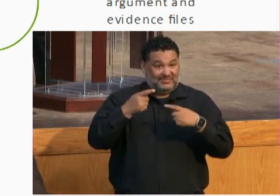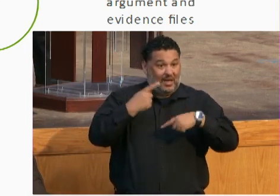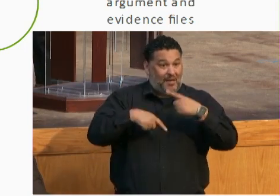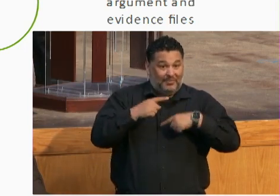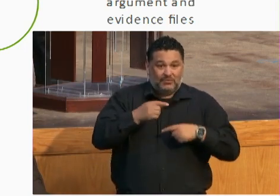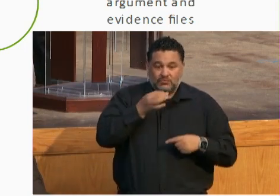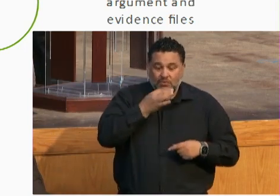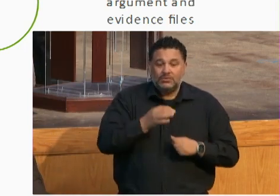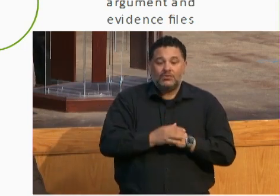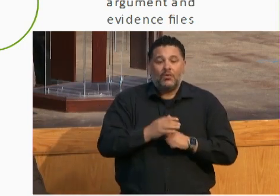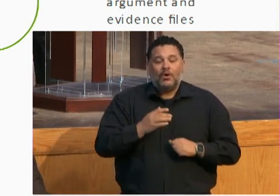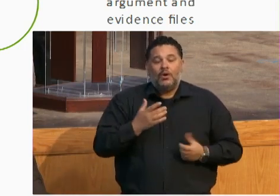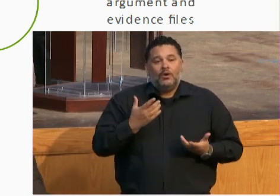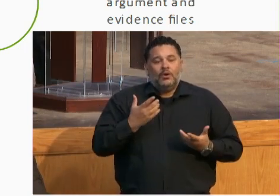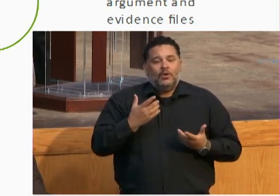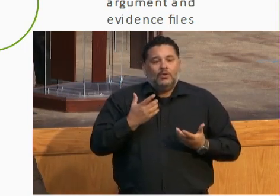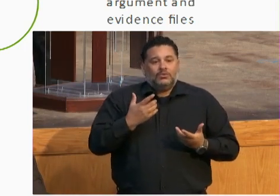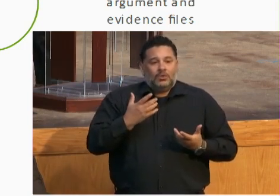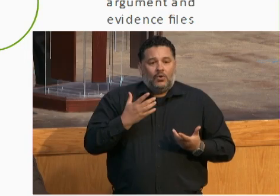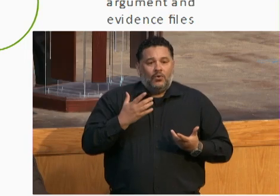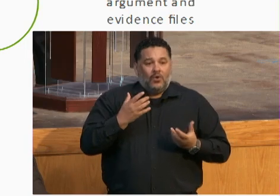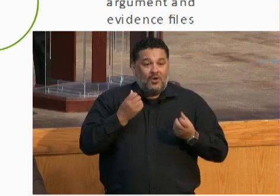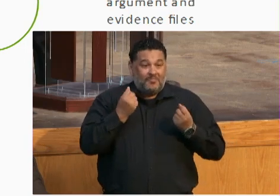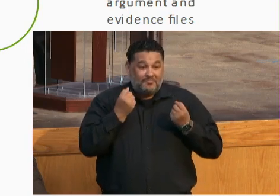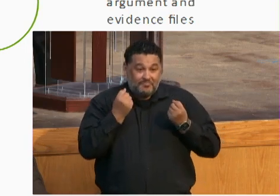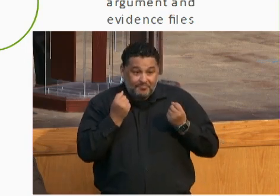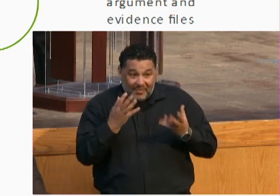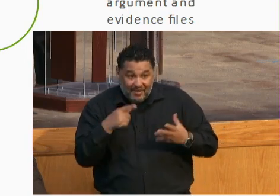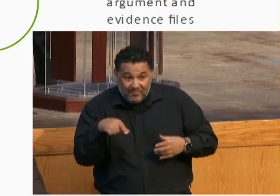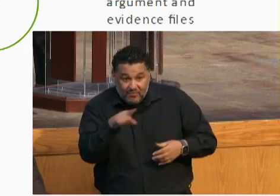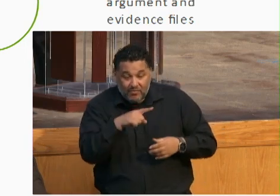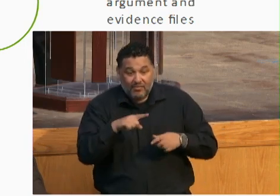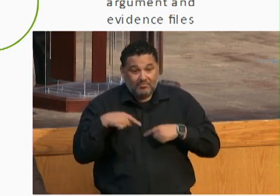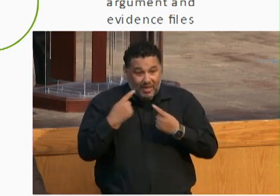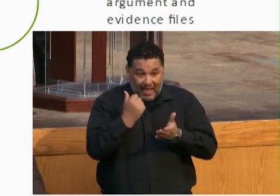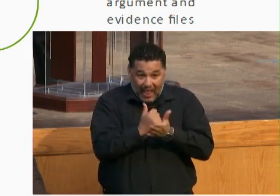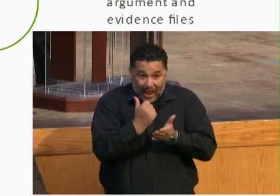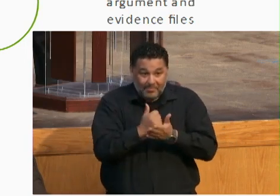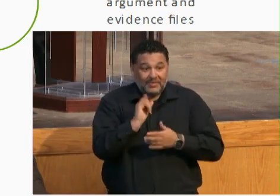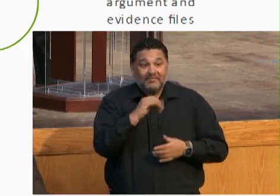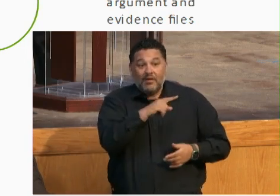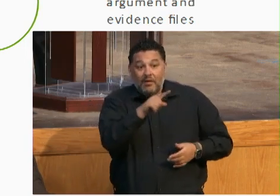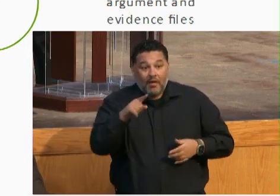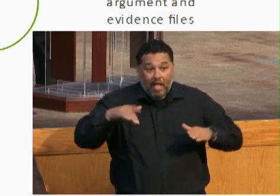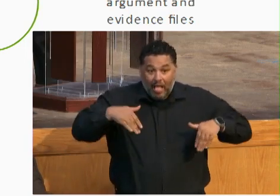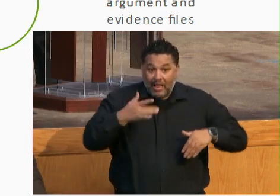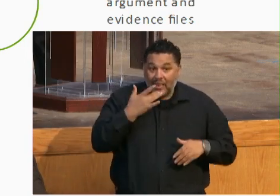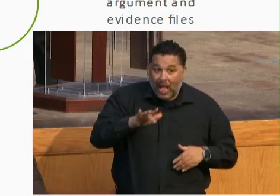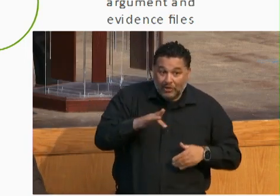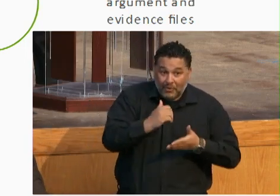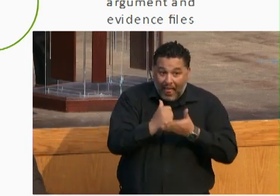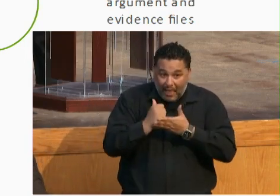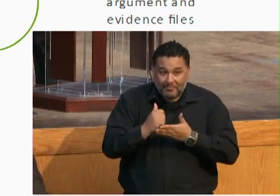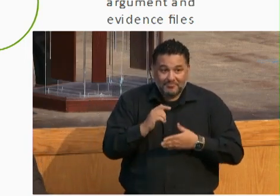way of saying, you know, there are dozens of you that have been helping, and if you haven't been lucky enough yet, your time's coming.